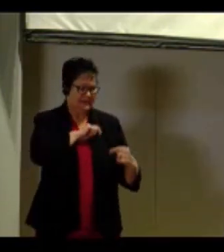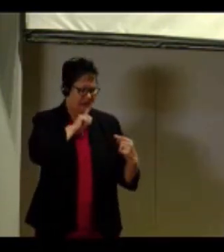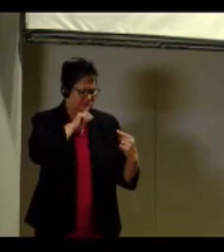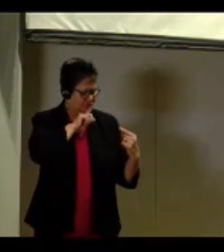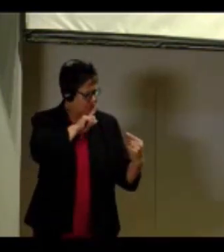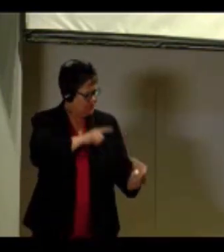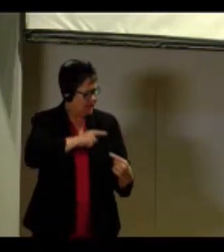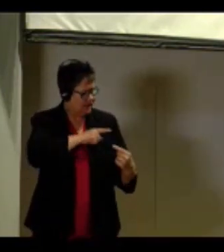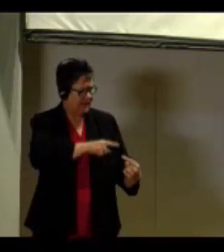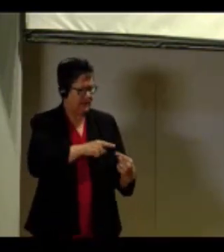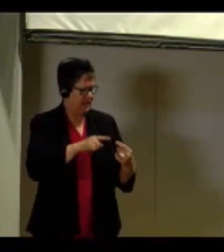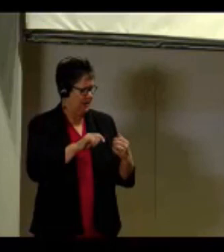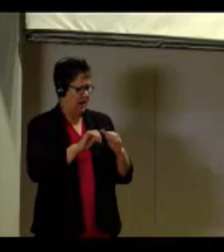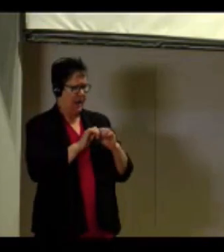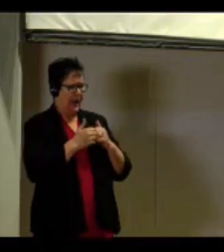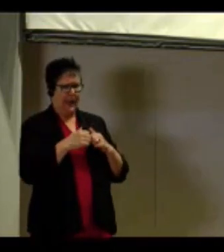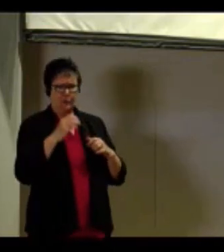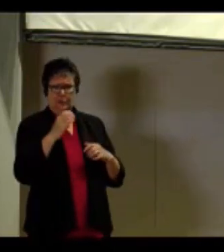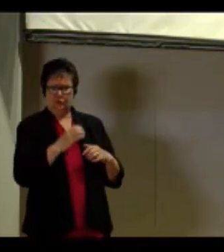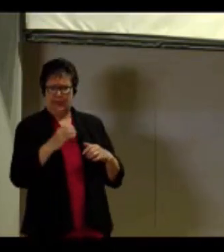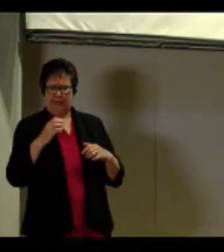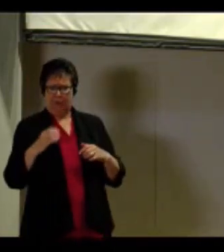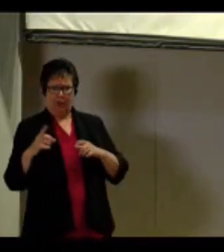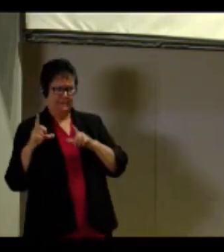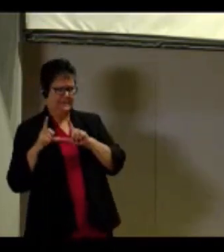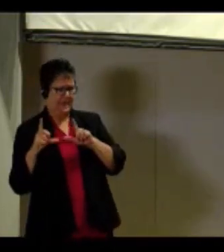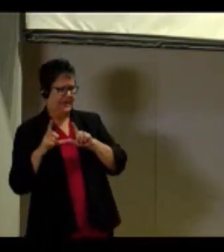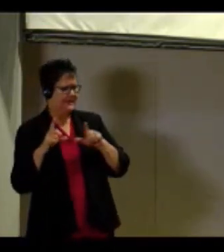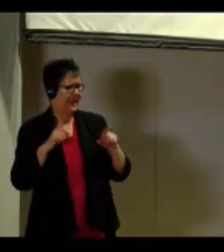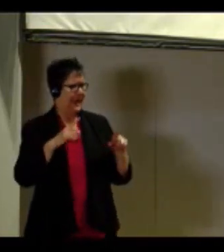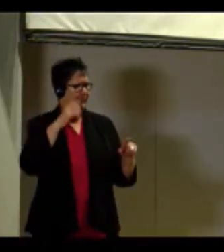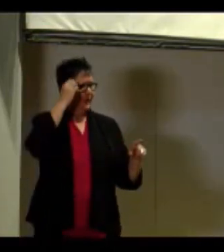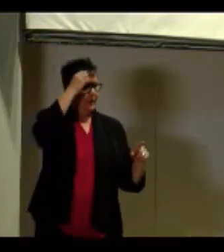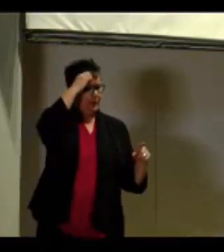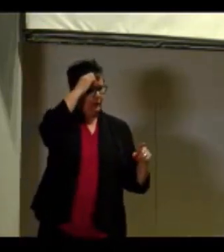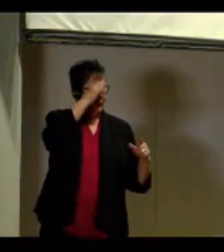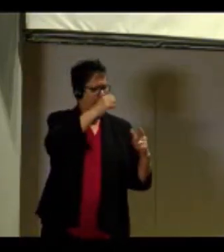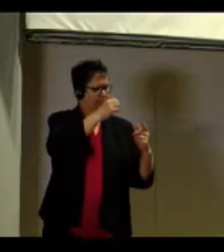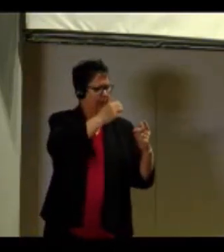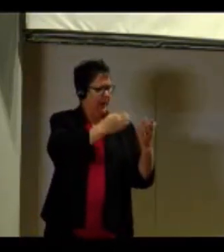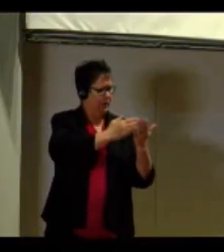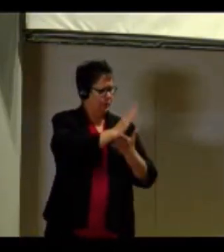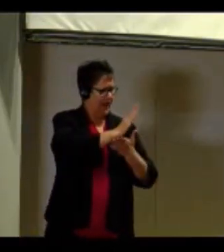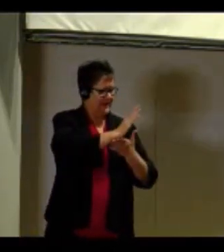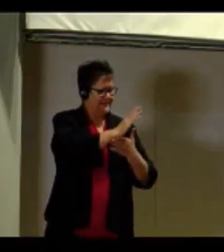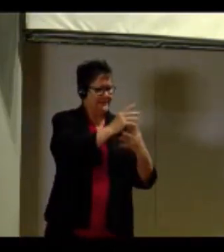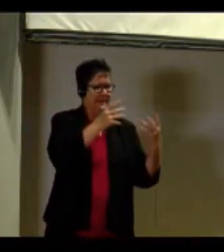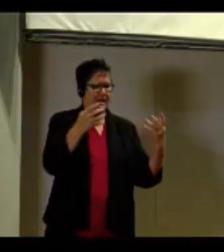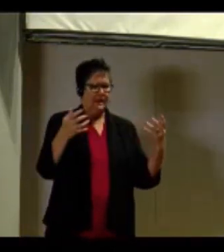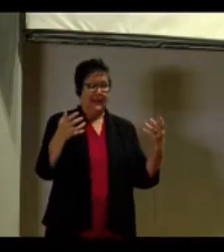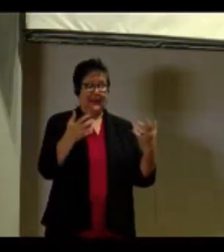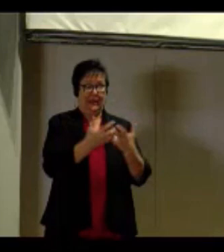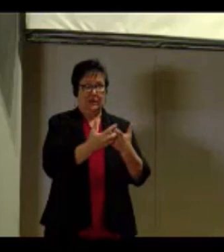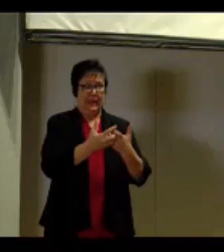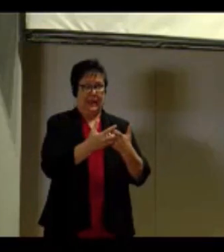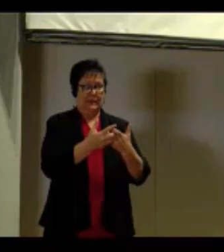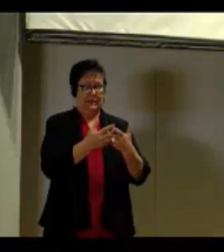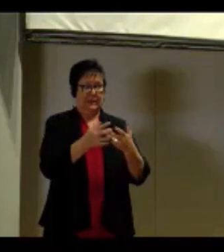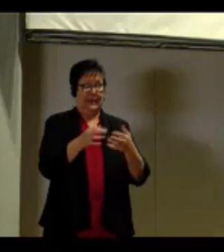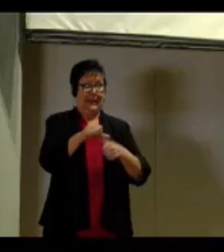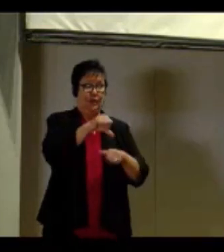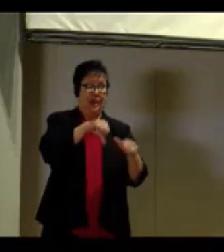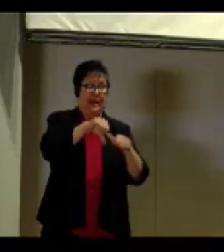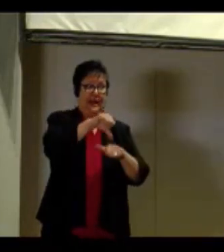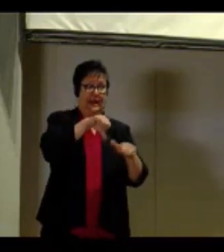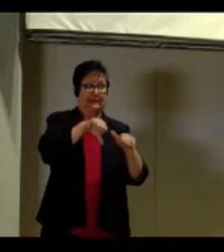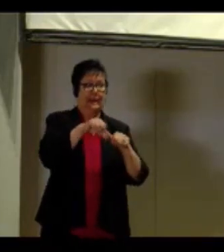with how do the Creative Commons licenses and the Europeana rights statements intersect, interact, and why